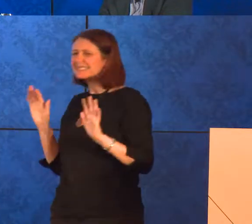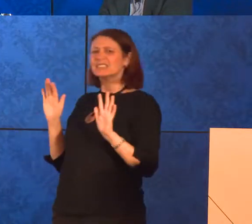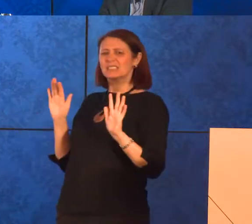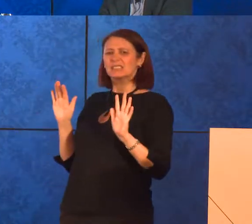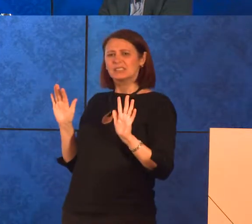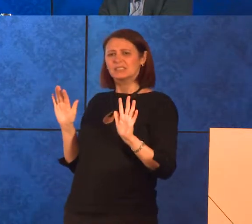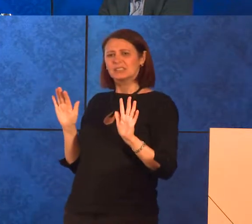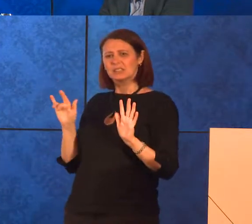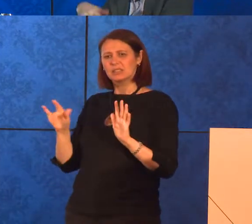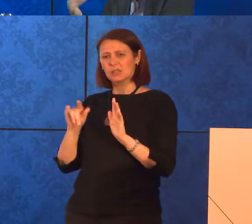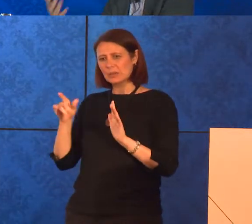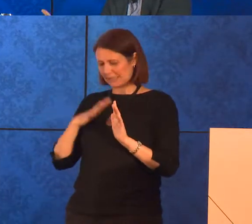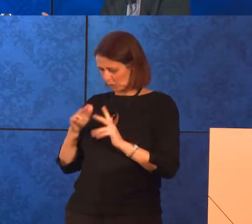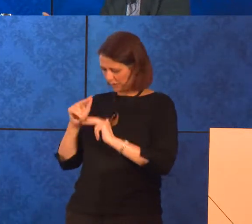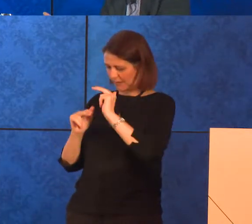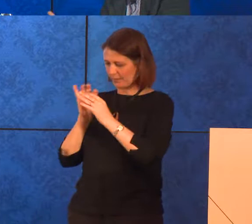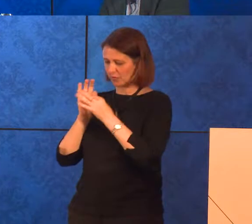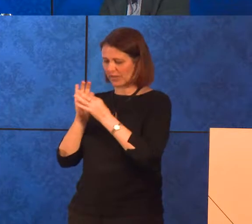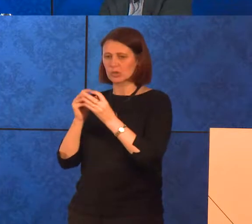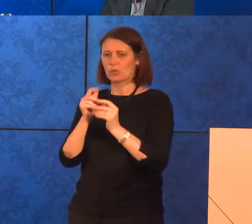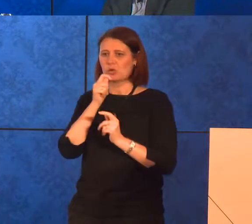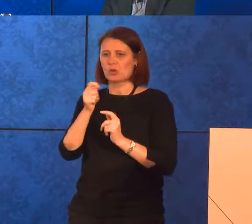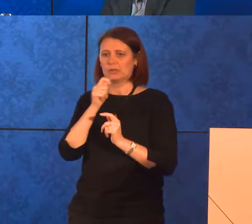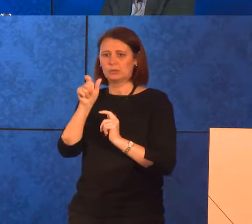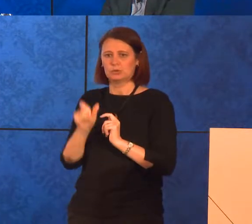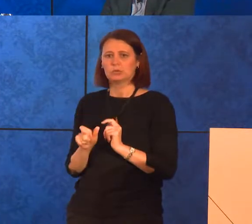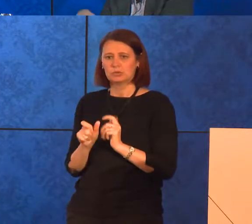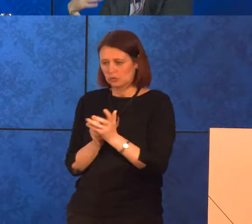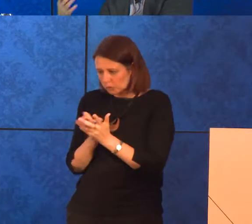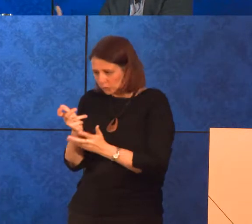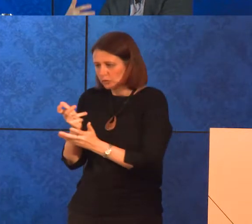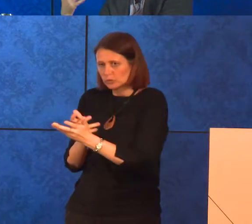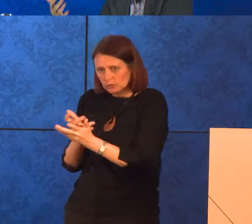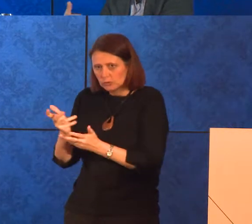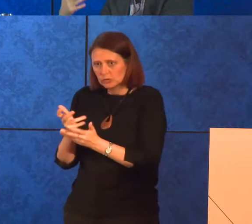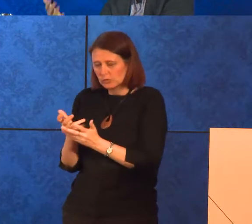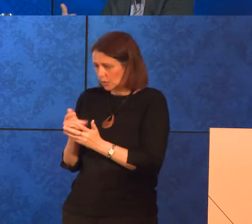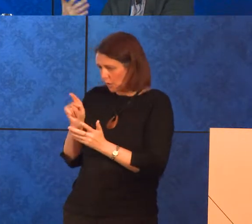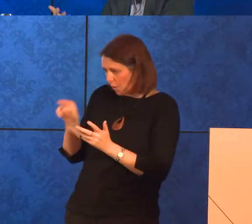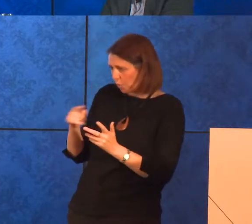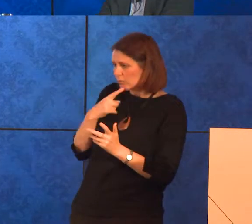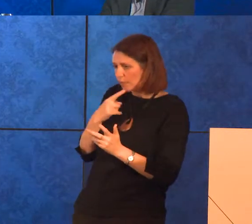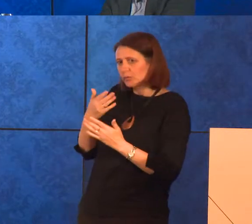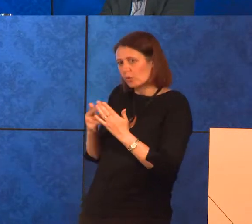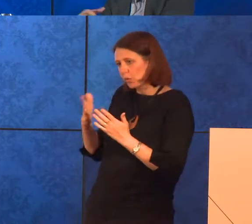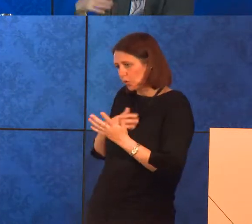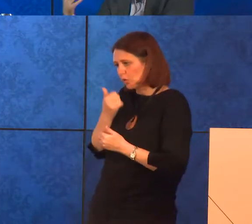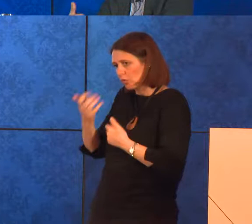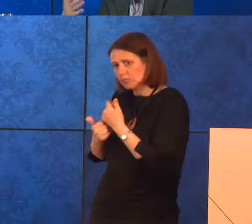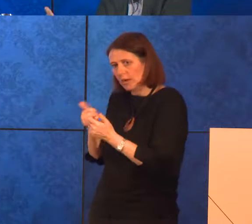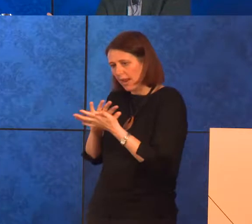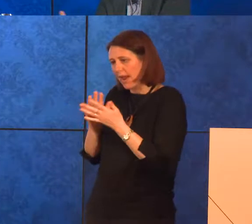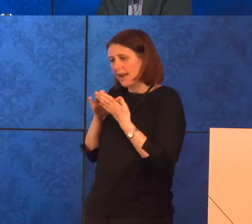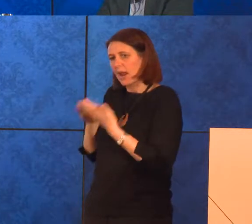of course, is to develop relationships with journalists and work out what story they want to tell and help them